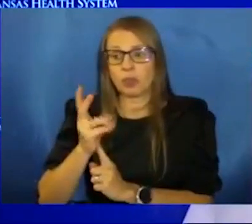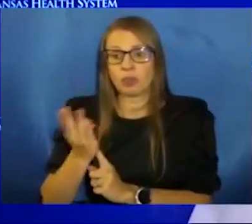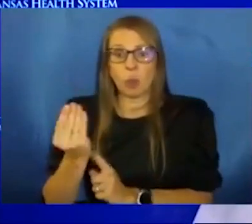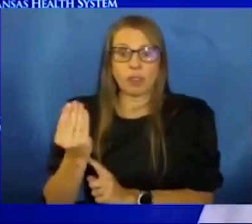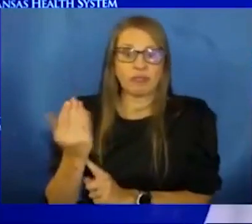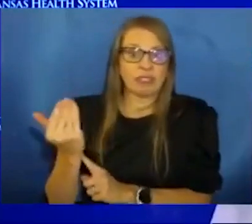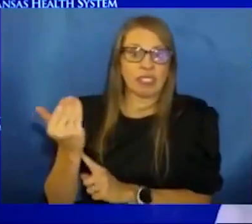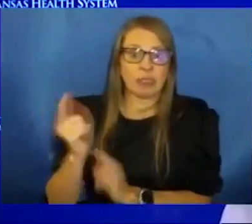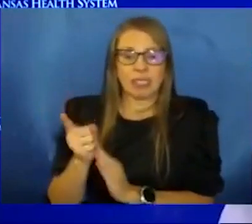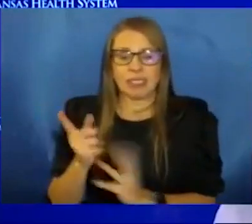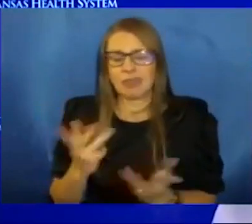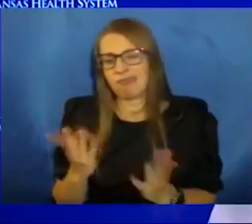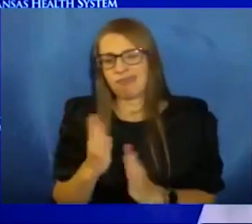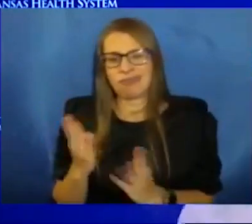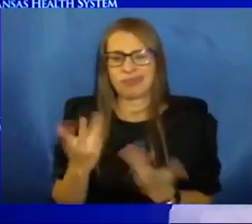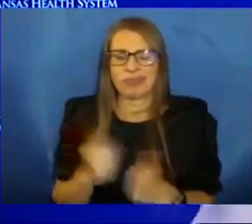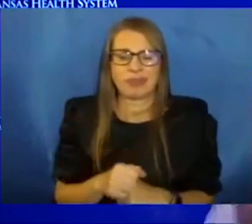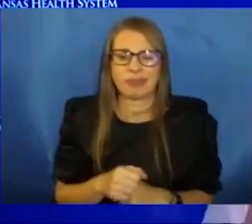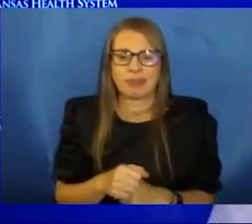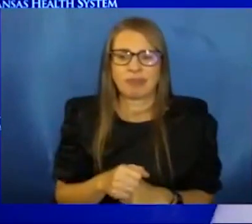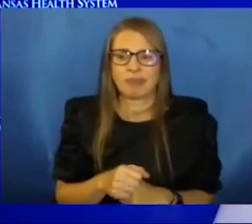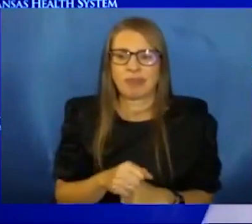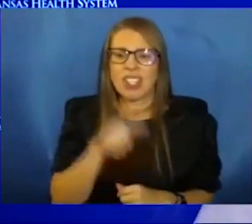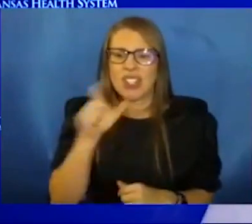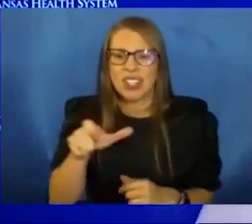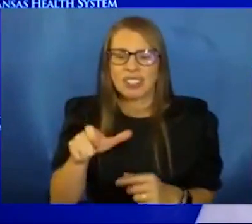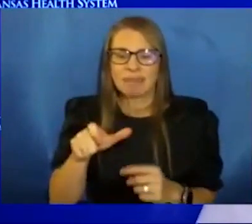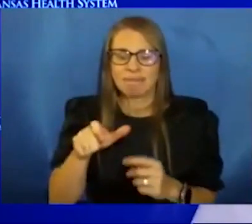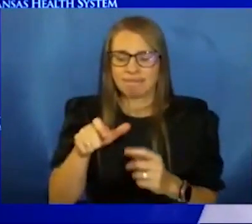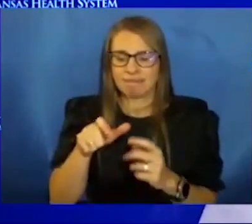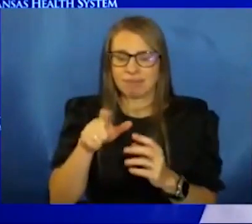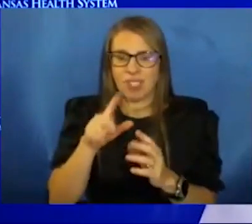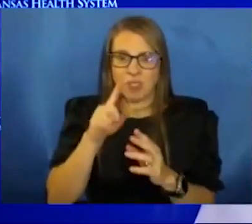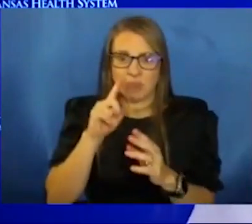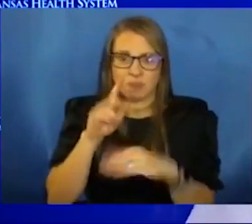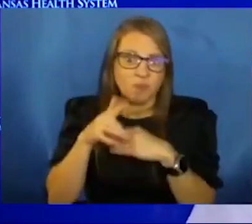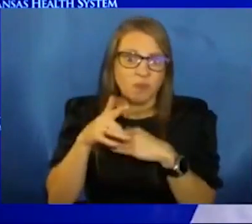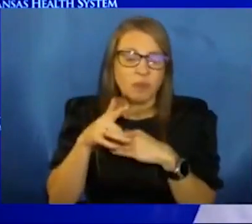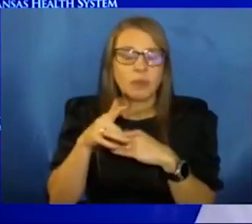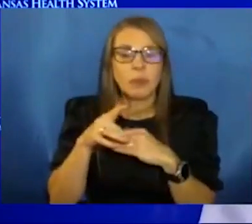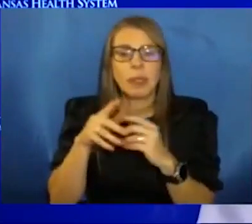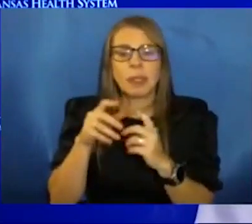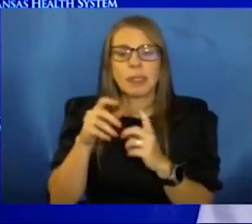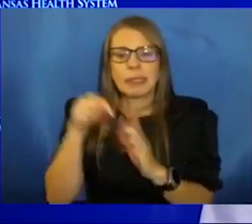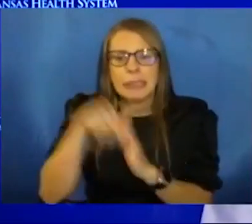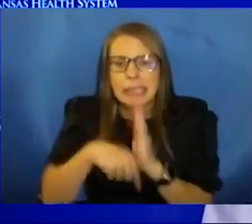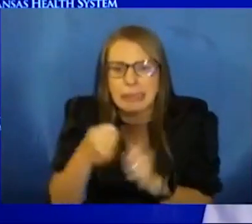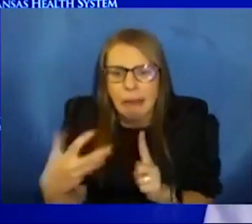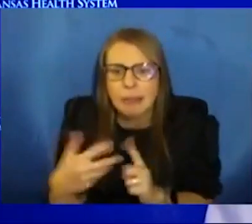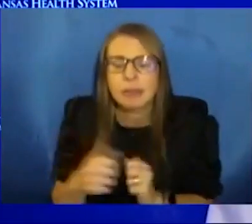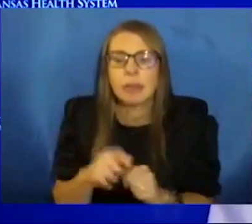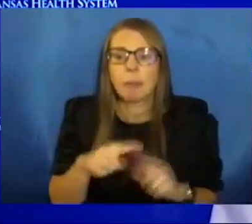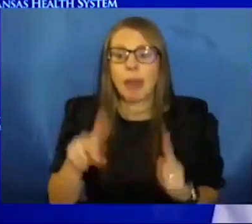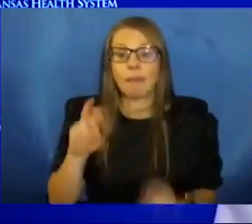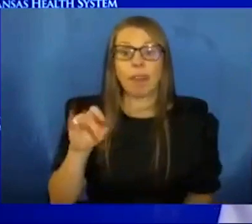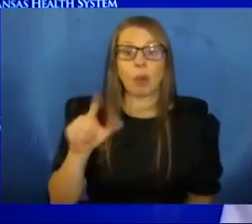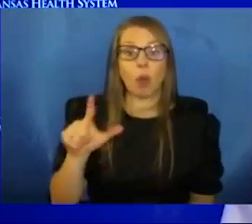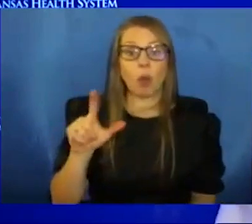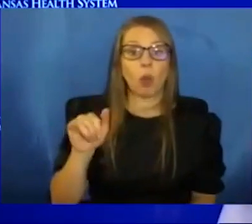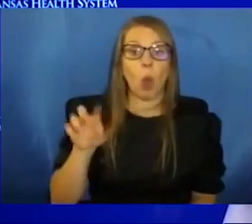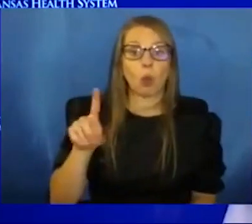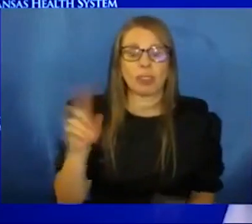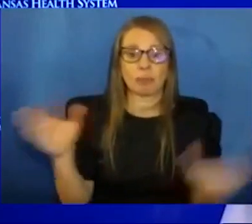seen that as well, that we're not doing fewer tests. But in general, hospitalizations follow a couple of weeks after cases. Yeah, I would